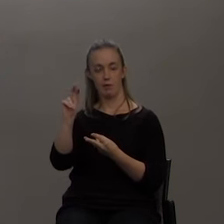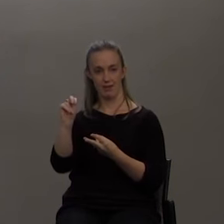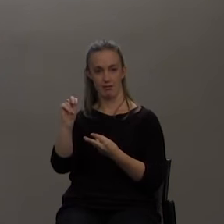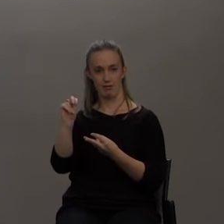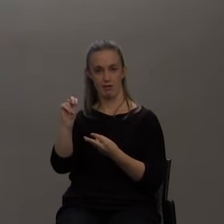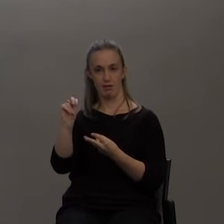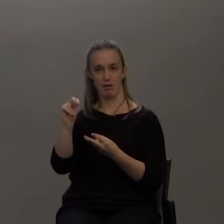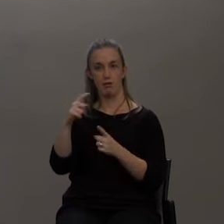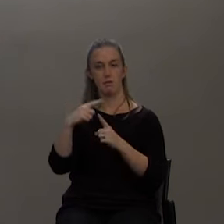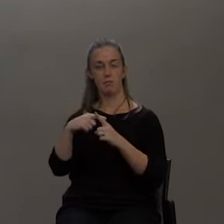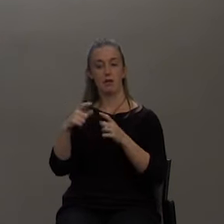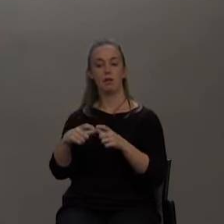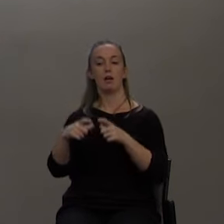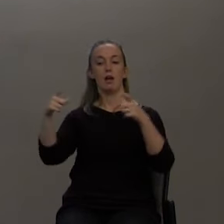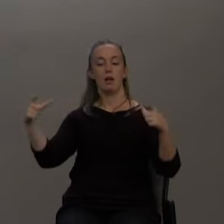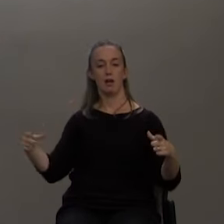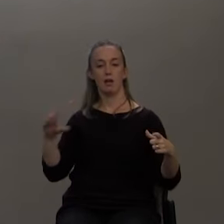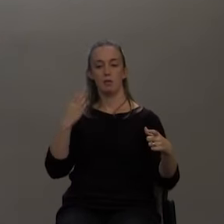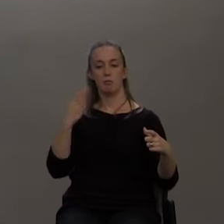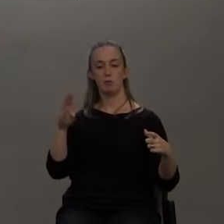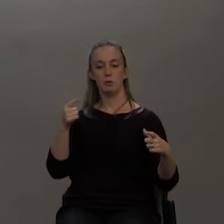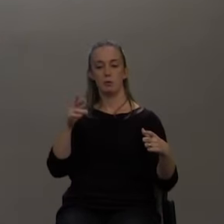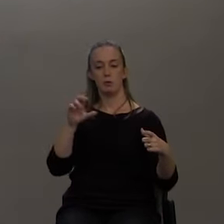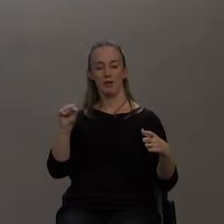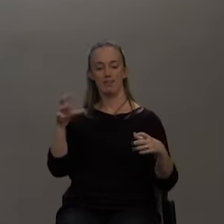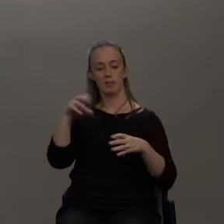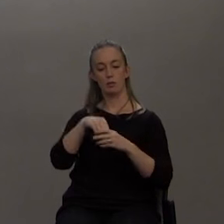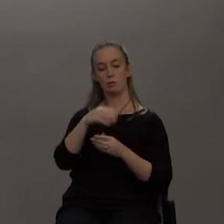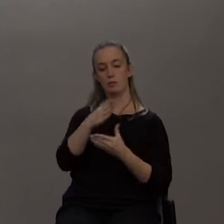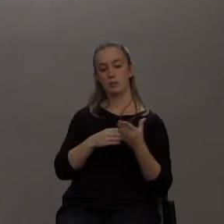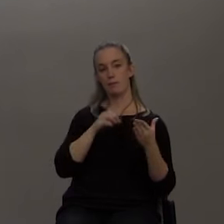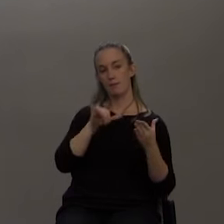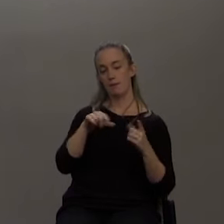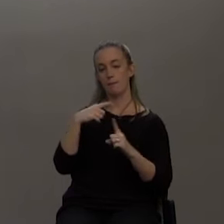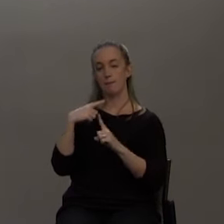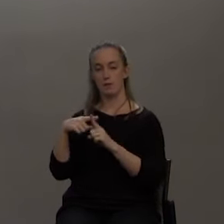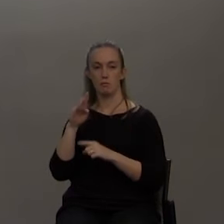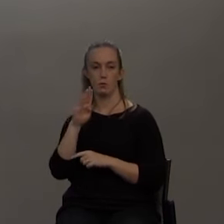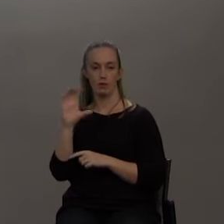includes some of those counties as well as Boyle County.